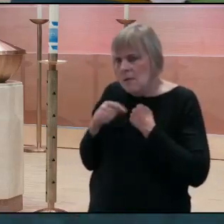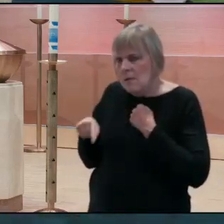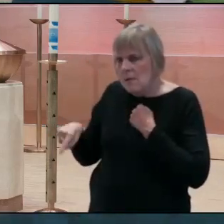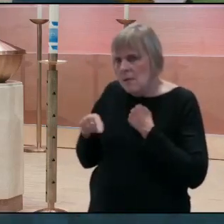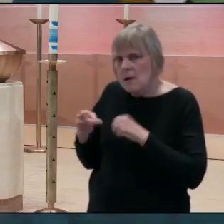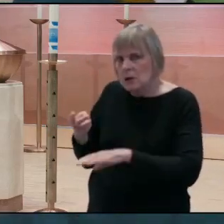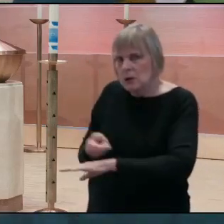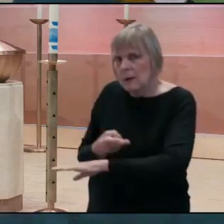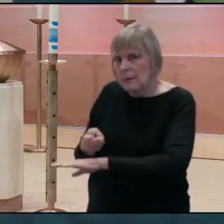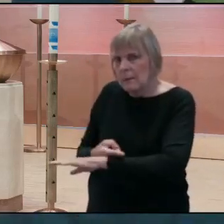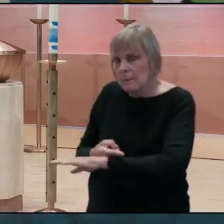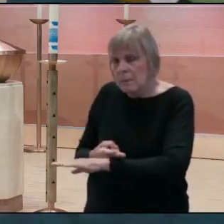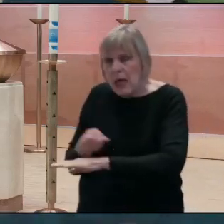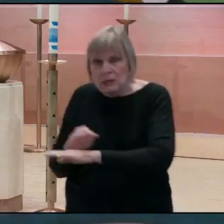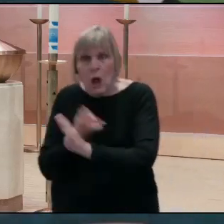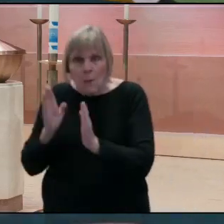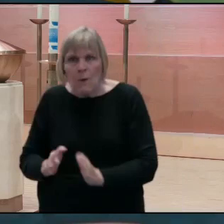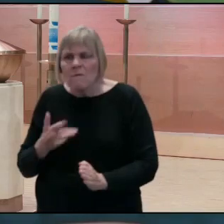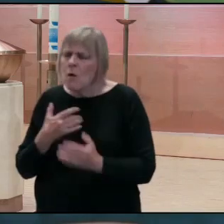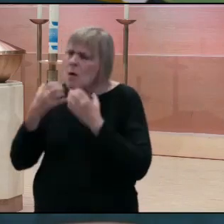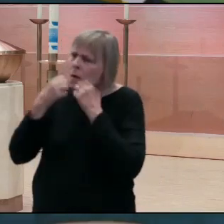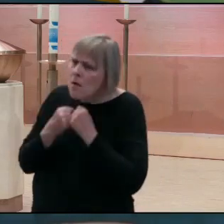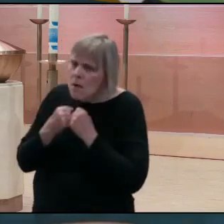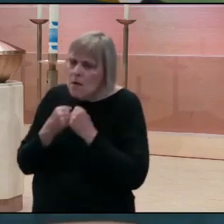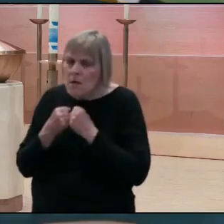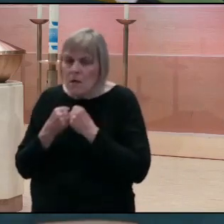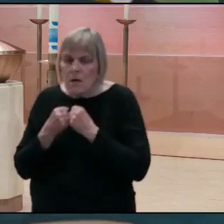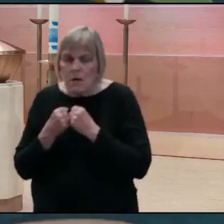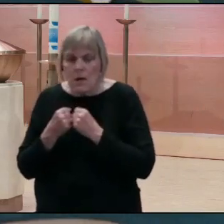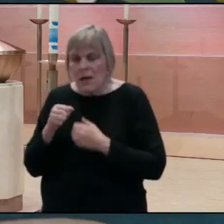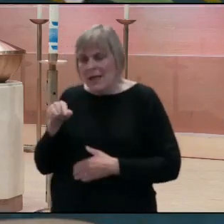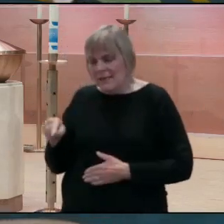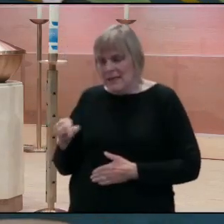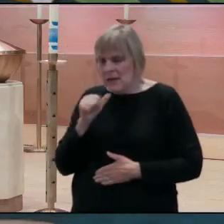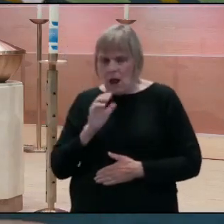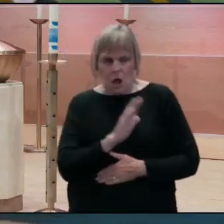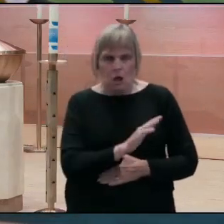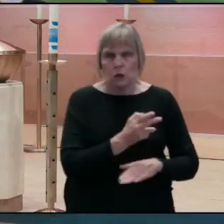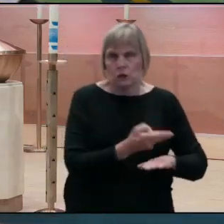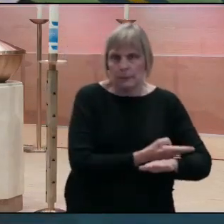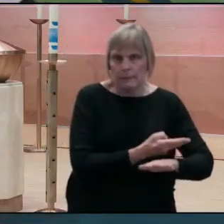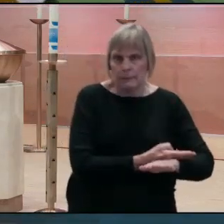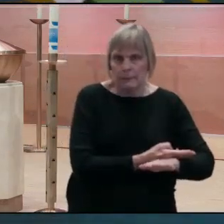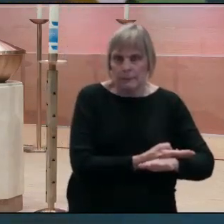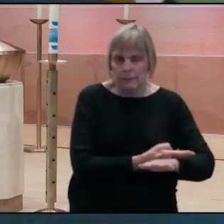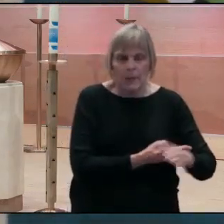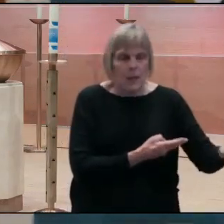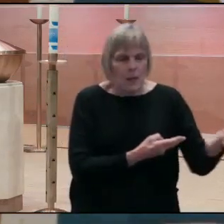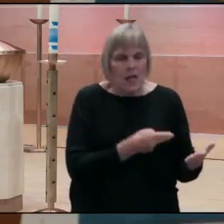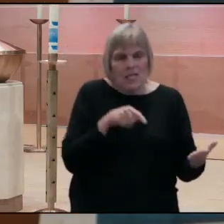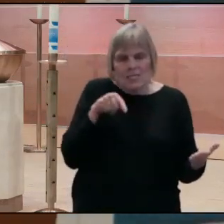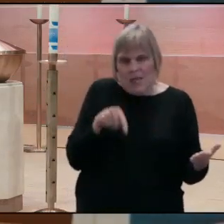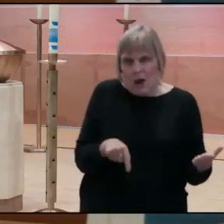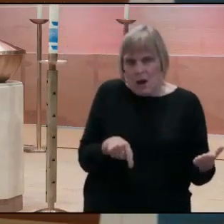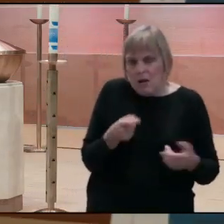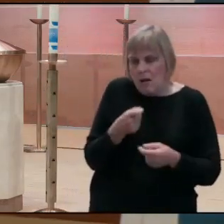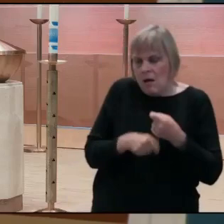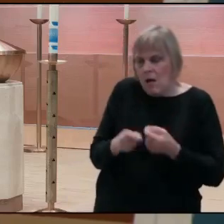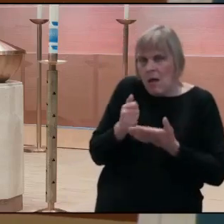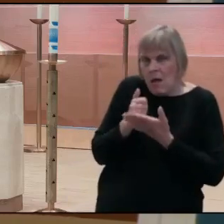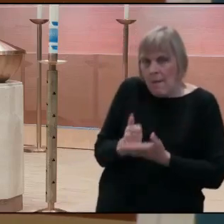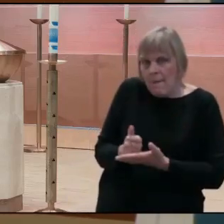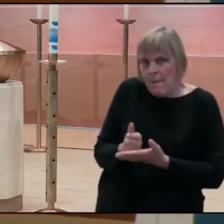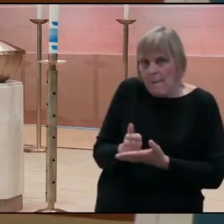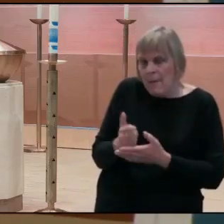sheep like the shepherd does, because they're not his sheep. The hired hand is only there because he's getting